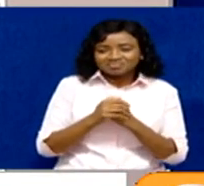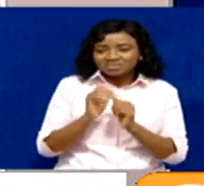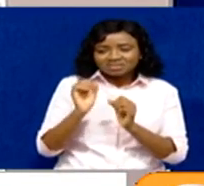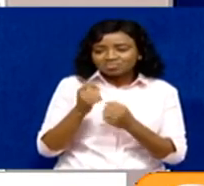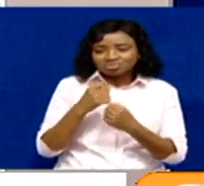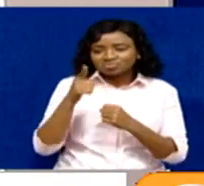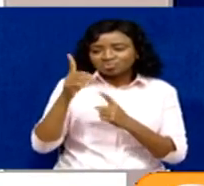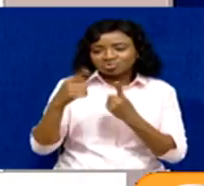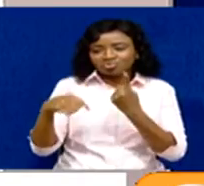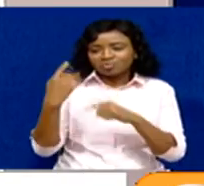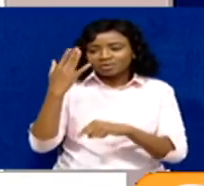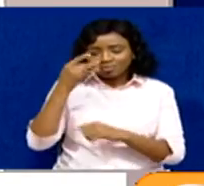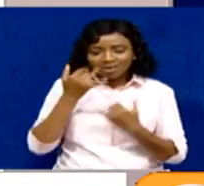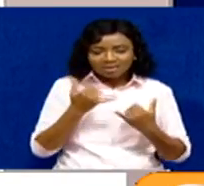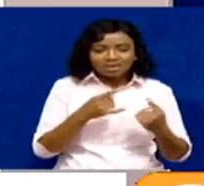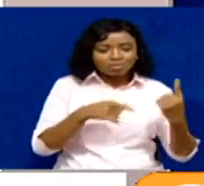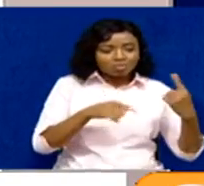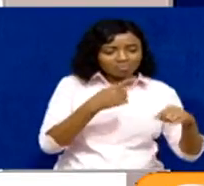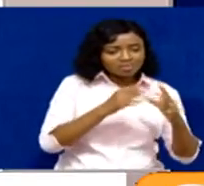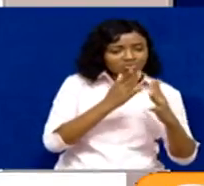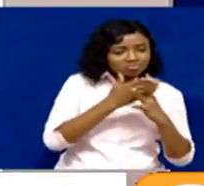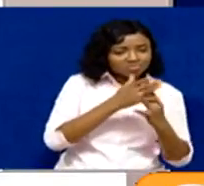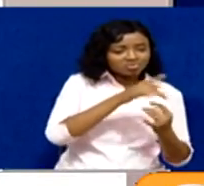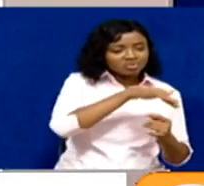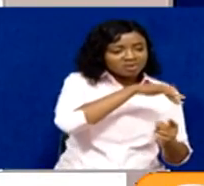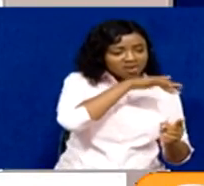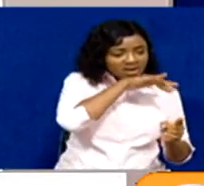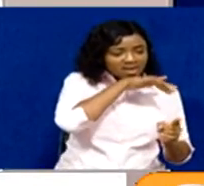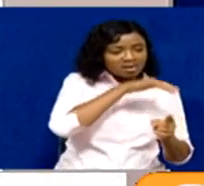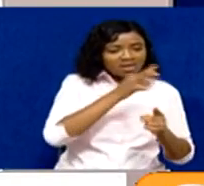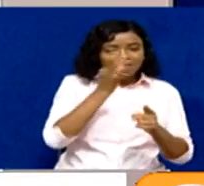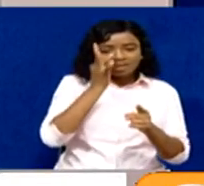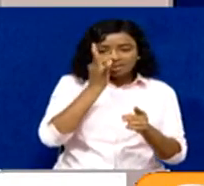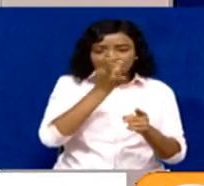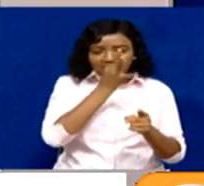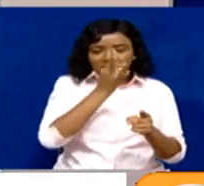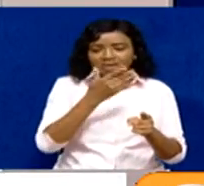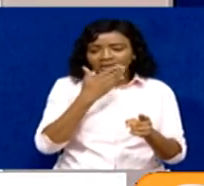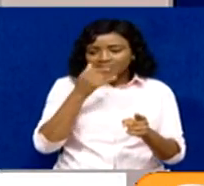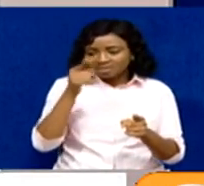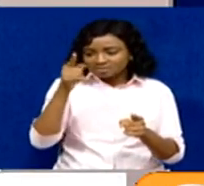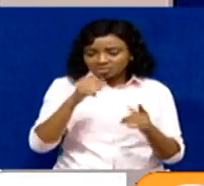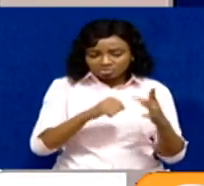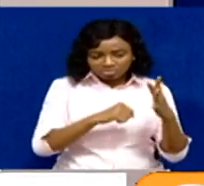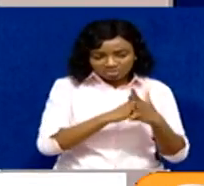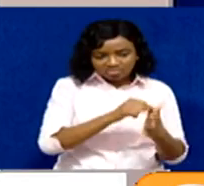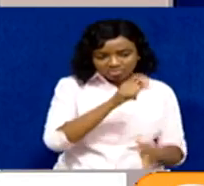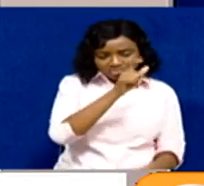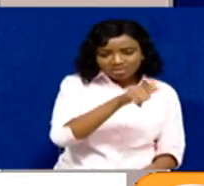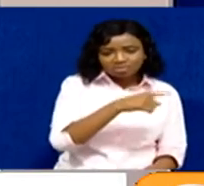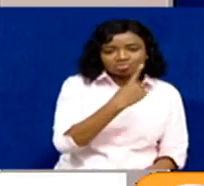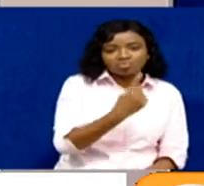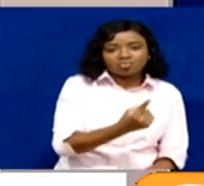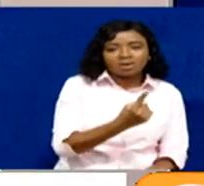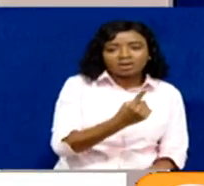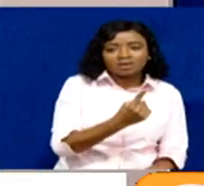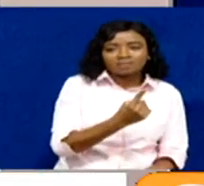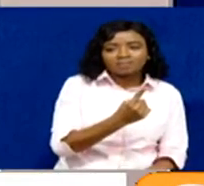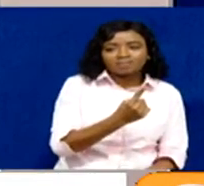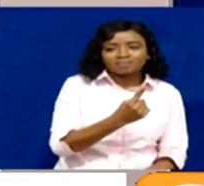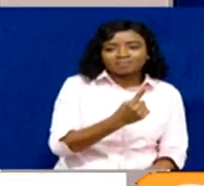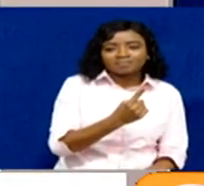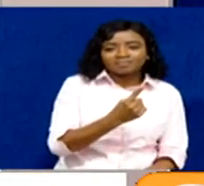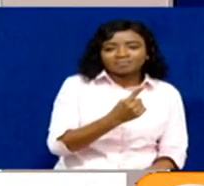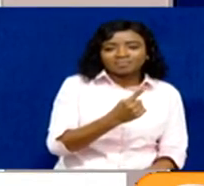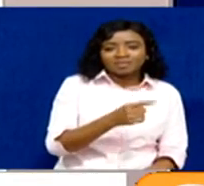Raila and Kibaki. And it's better to support one of them. And of course, Kibaki